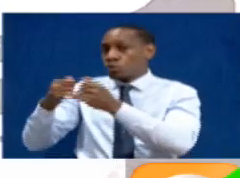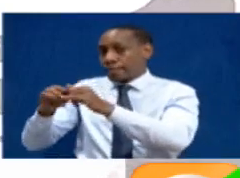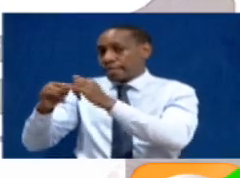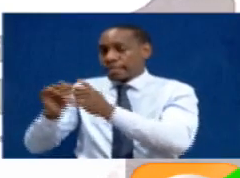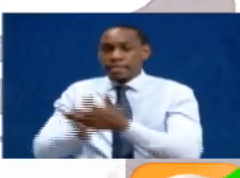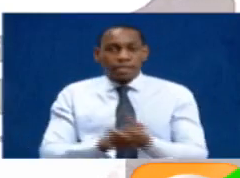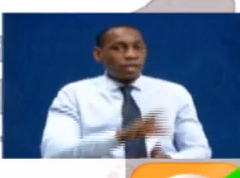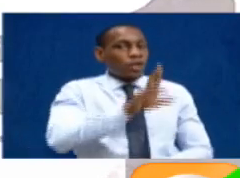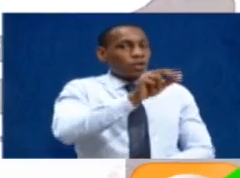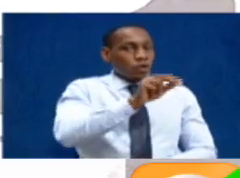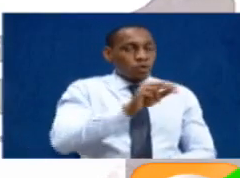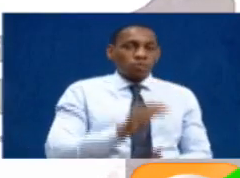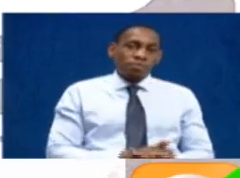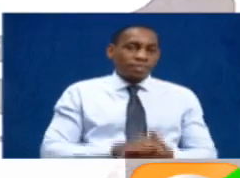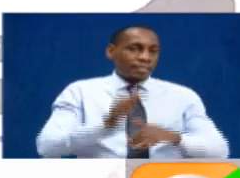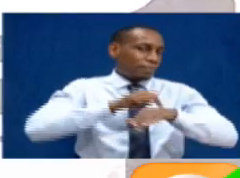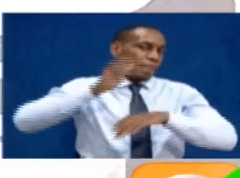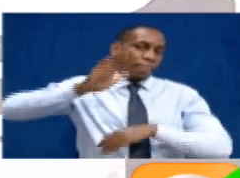would not be late.